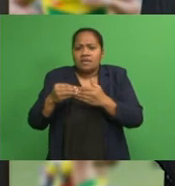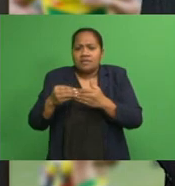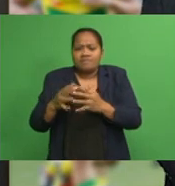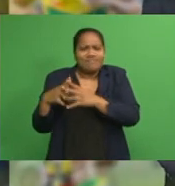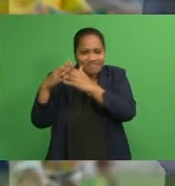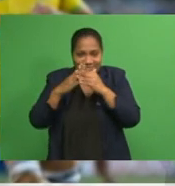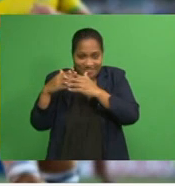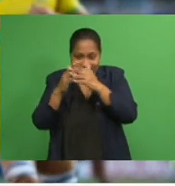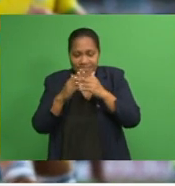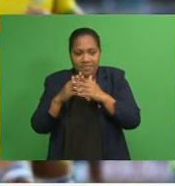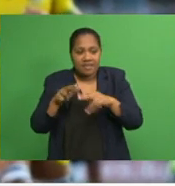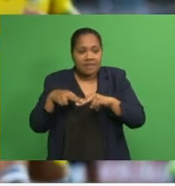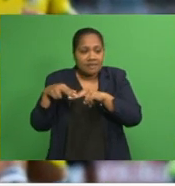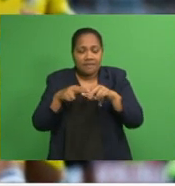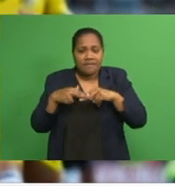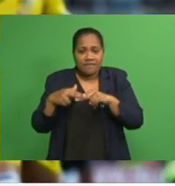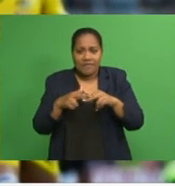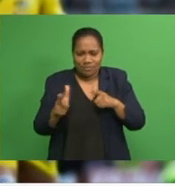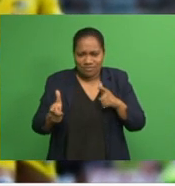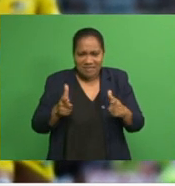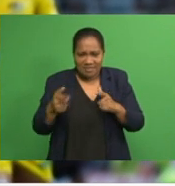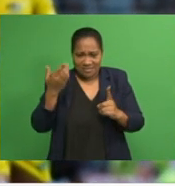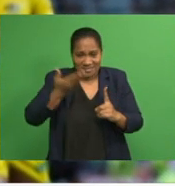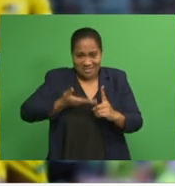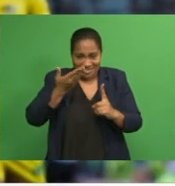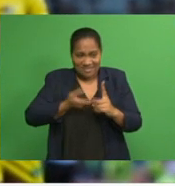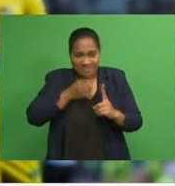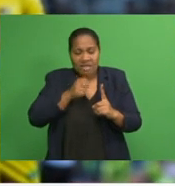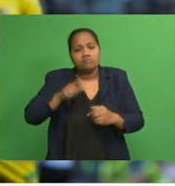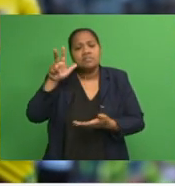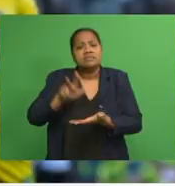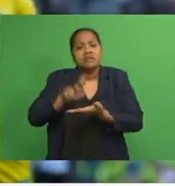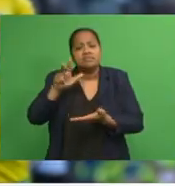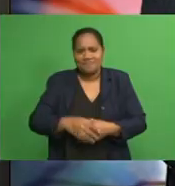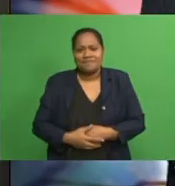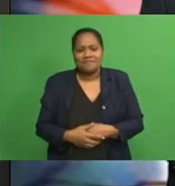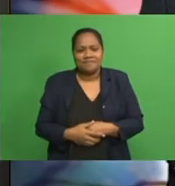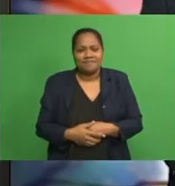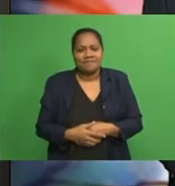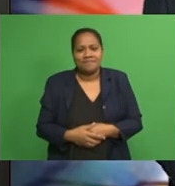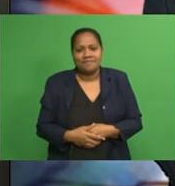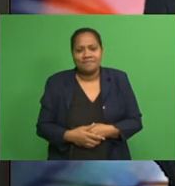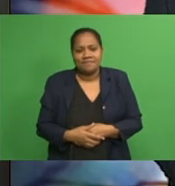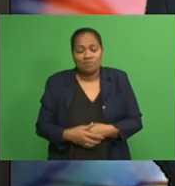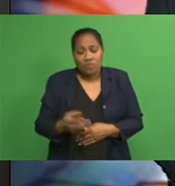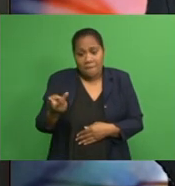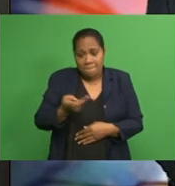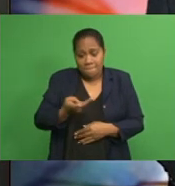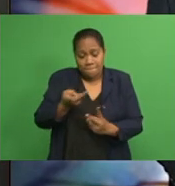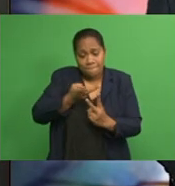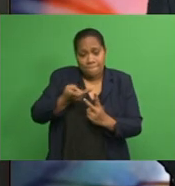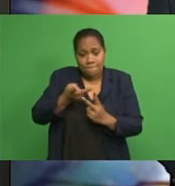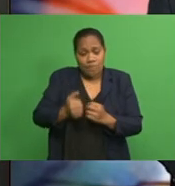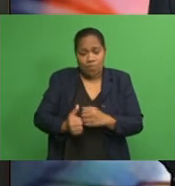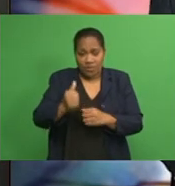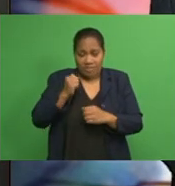America. Fiji Sevens forward Apinisa Malabu has signed for Rugby United New York. Both on the back of defeats and